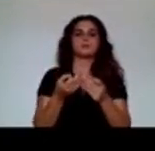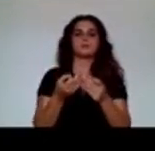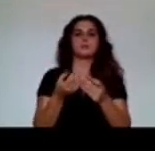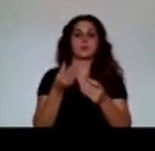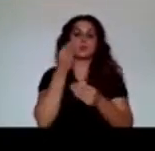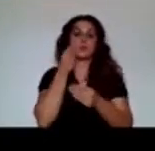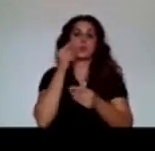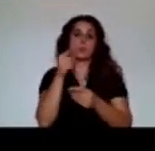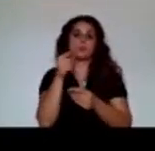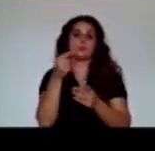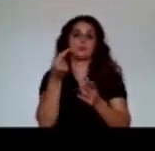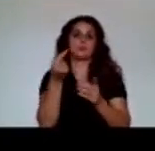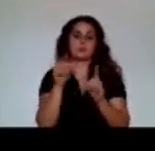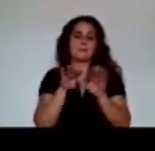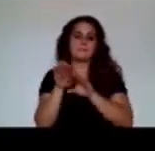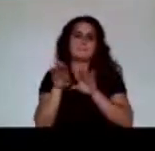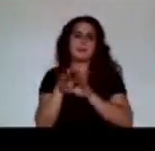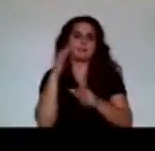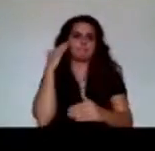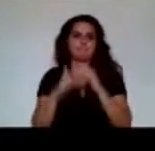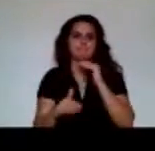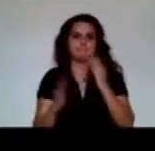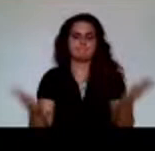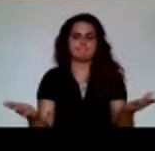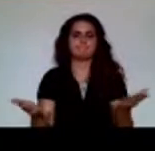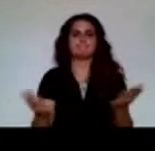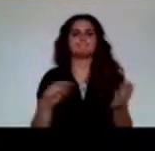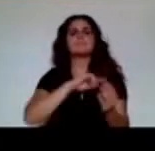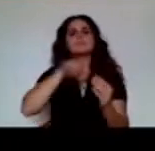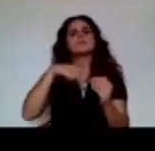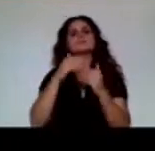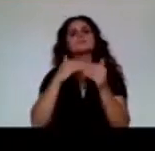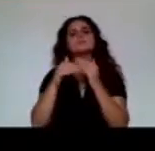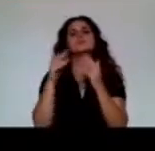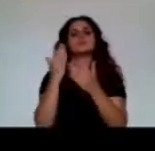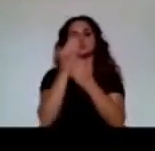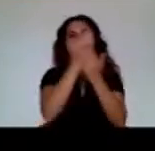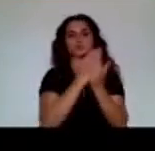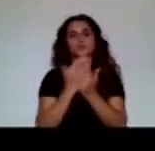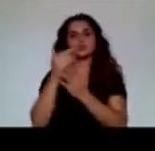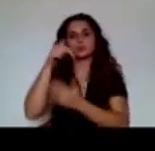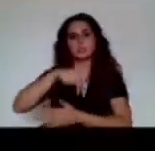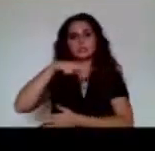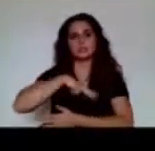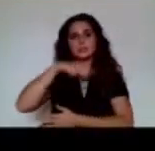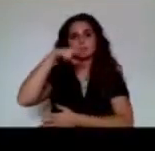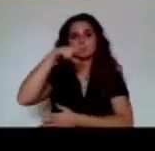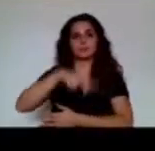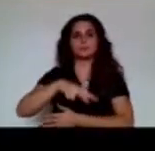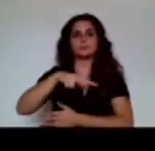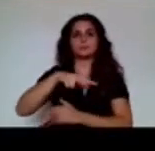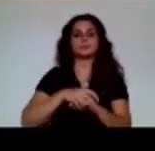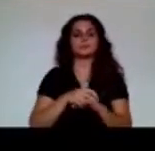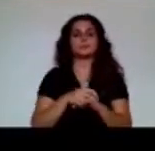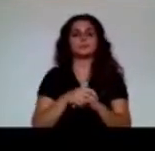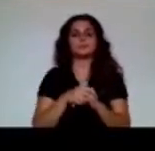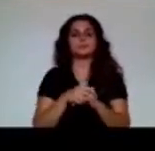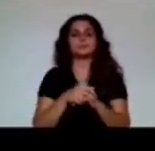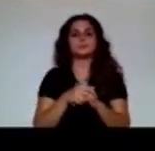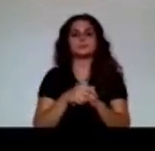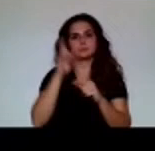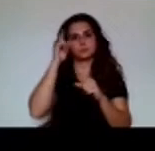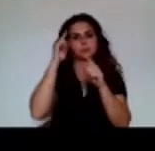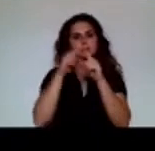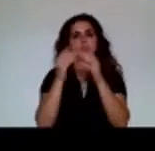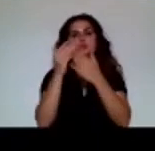how this might look in practice, we conducted a study in Portugal aiming to study